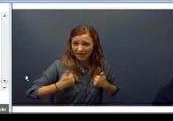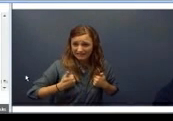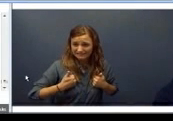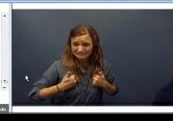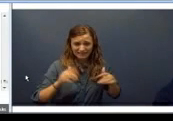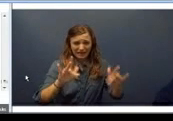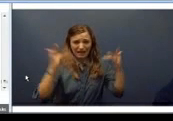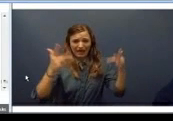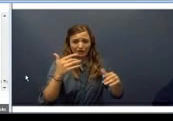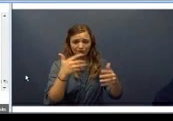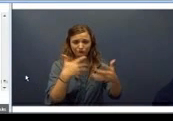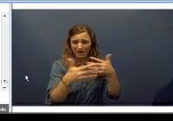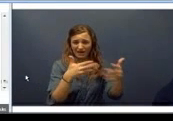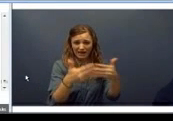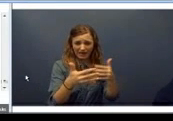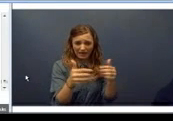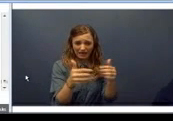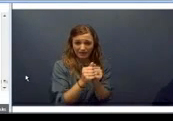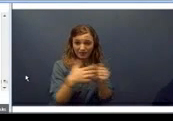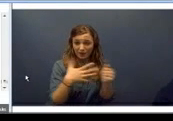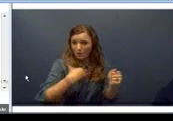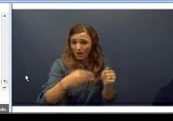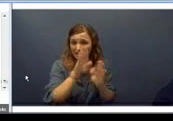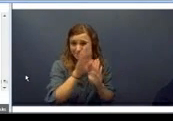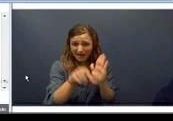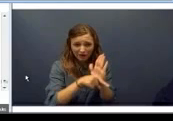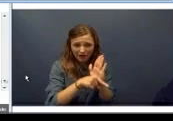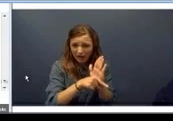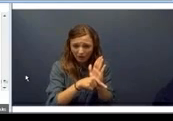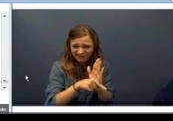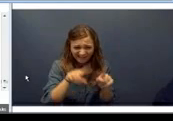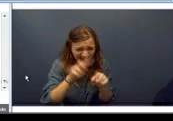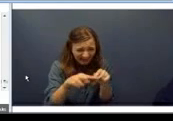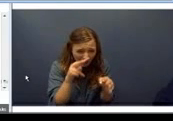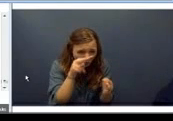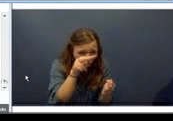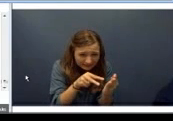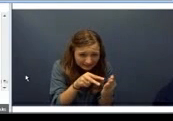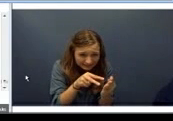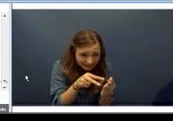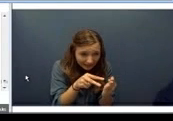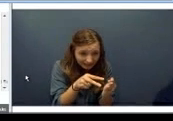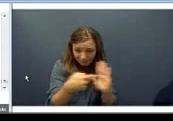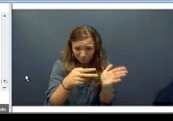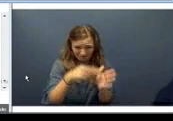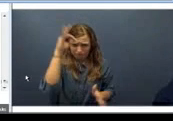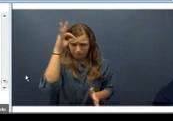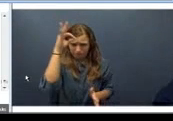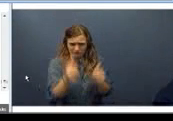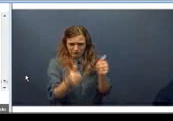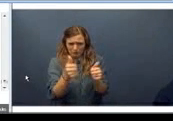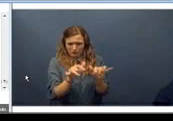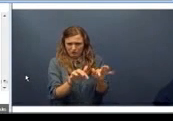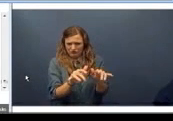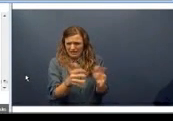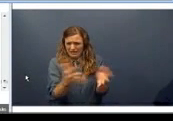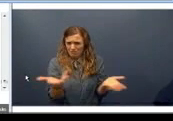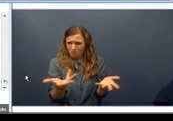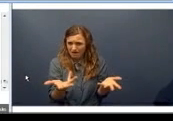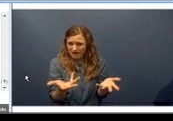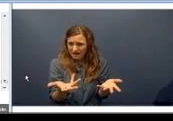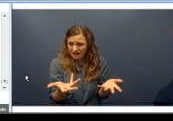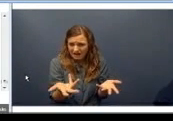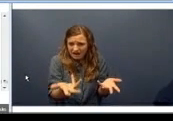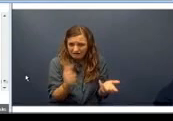is extremely light gray on a white background. Many people aren't even going to see that, and therefore they have no idea